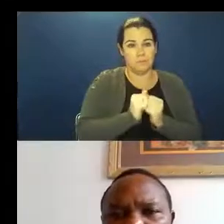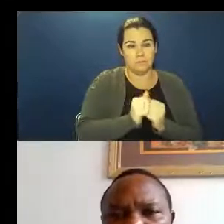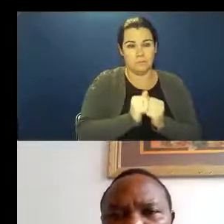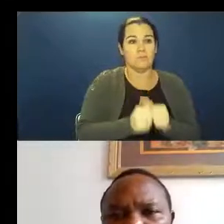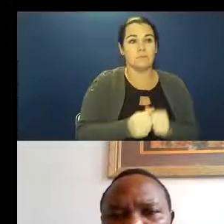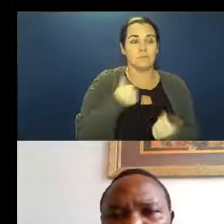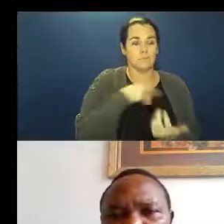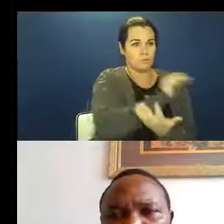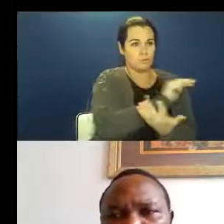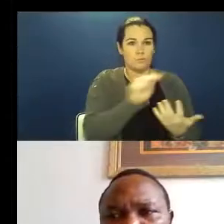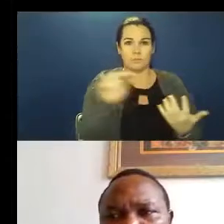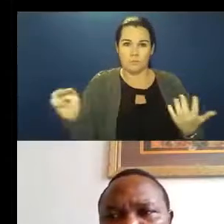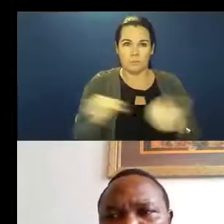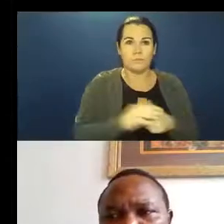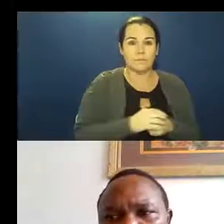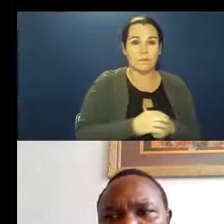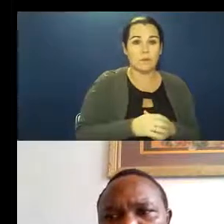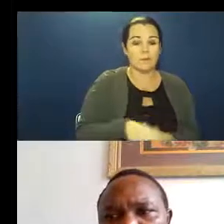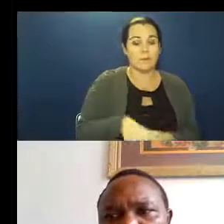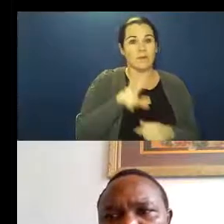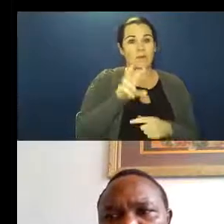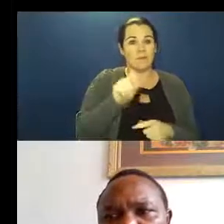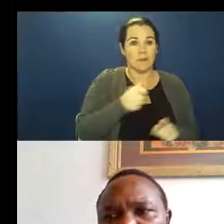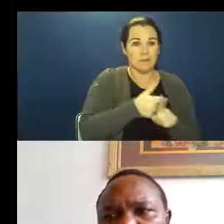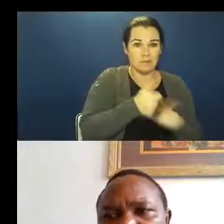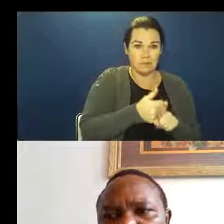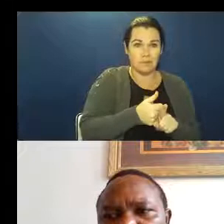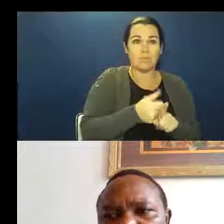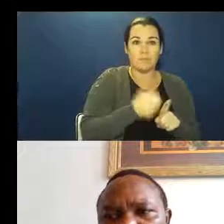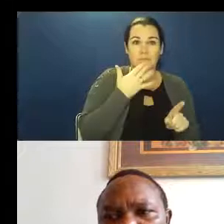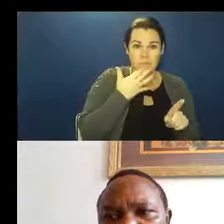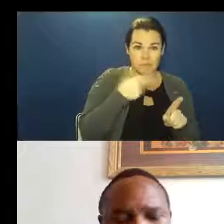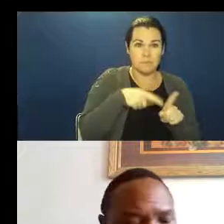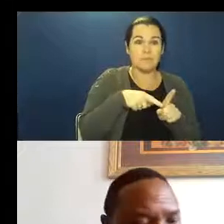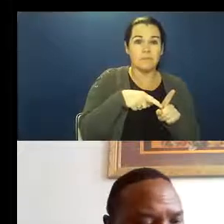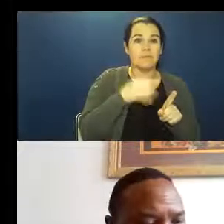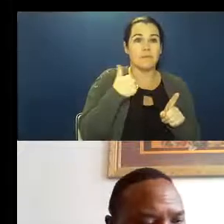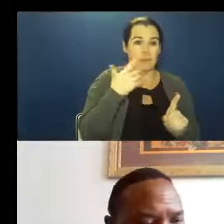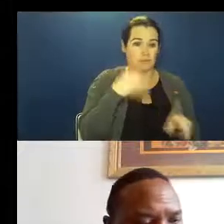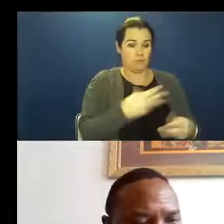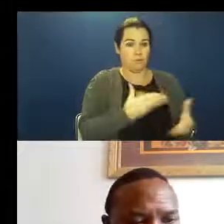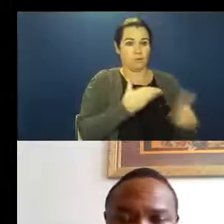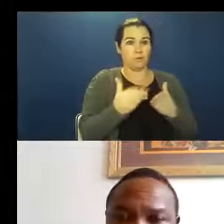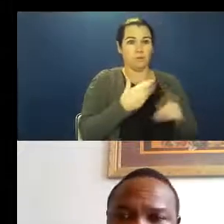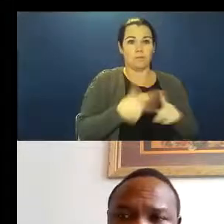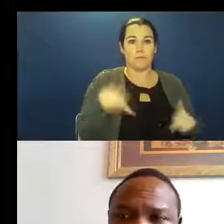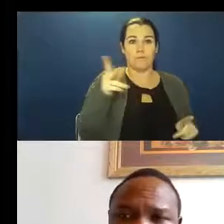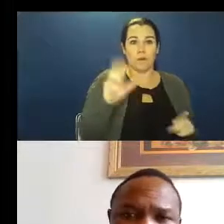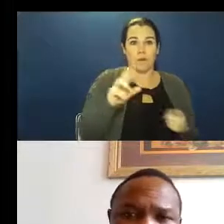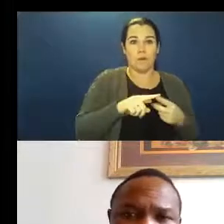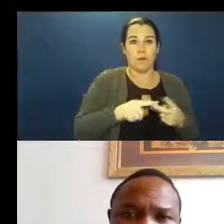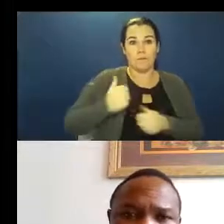veterans of color that's getting served by state VR and VRNE and state